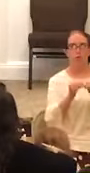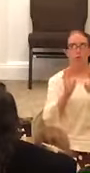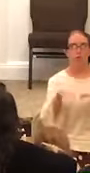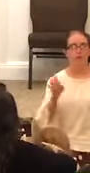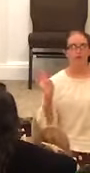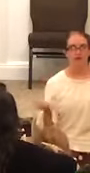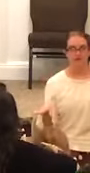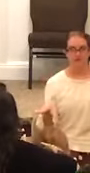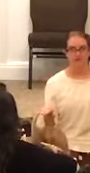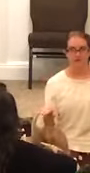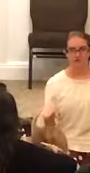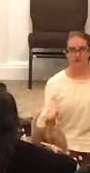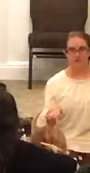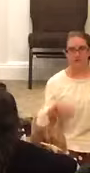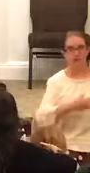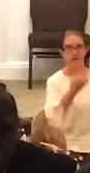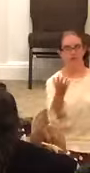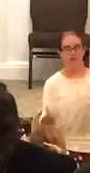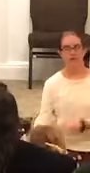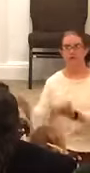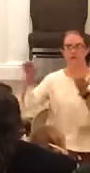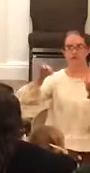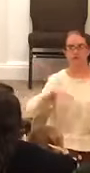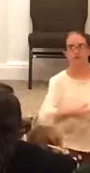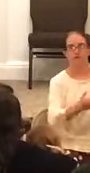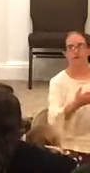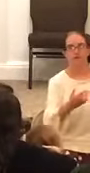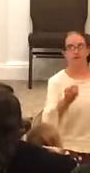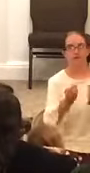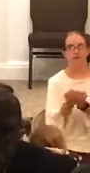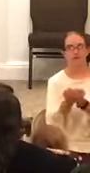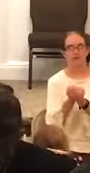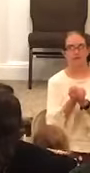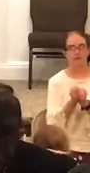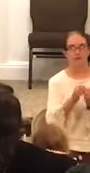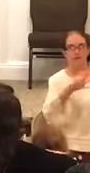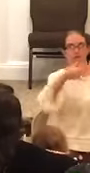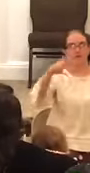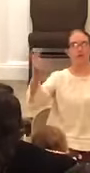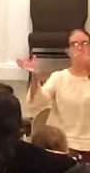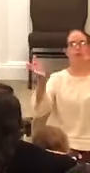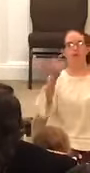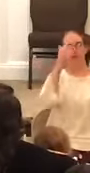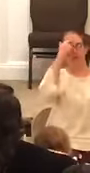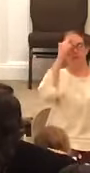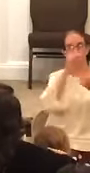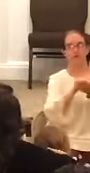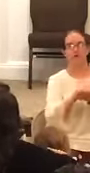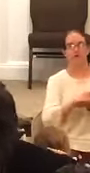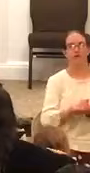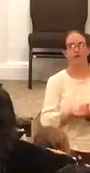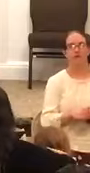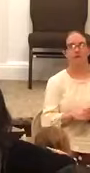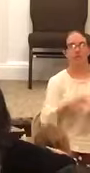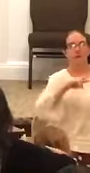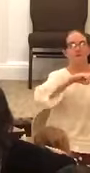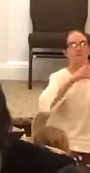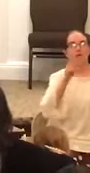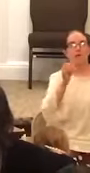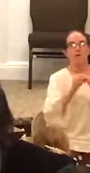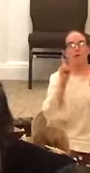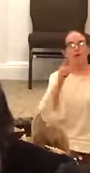children, tossed to and fro, carried about with every wind of doctrine. That means there's more